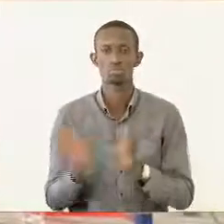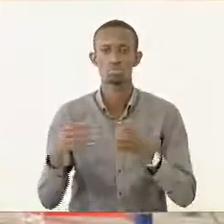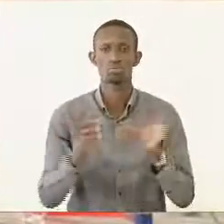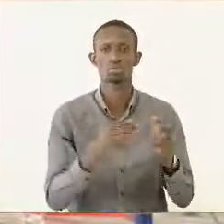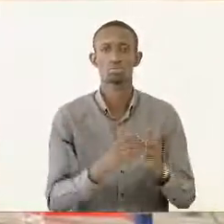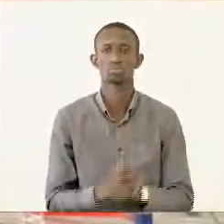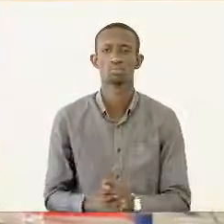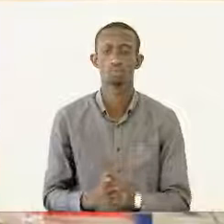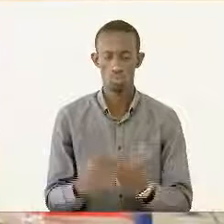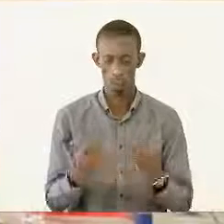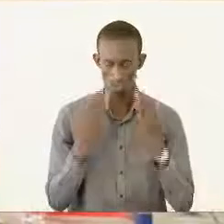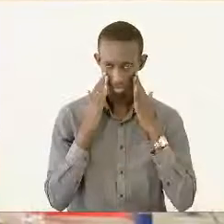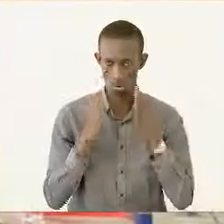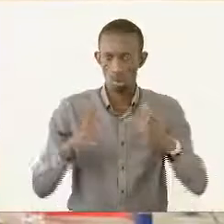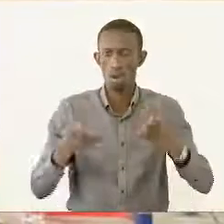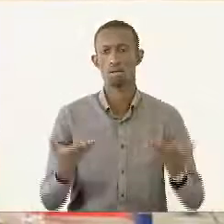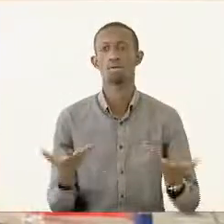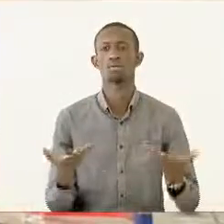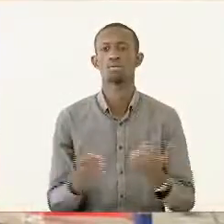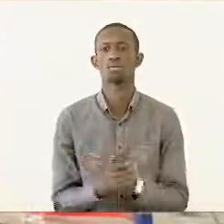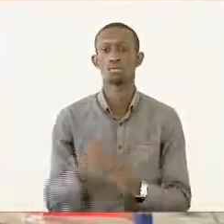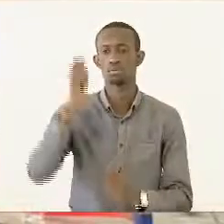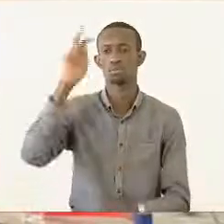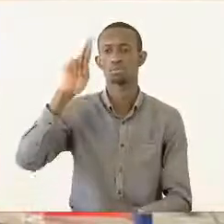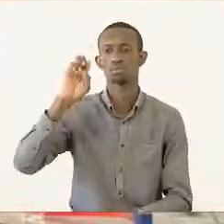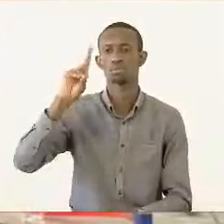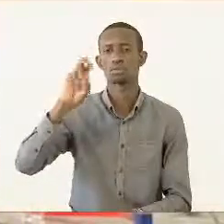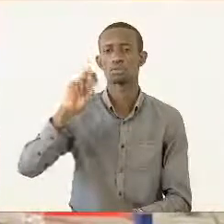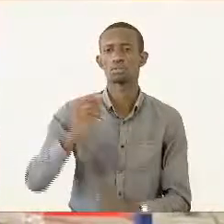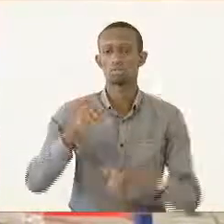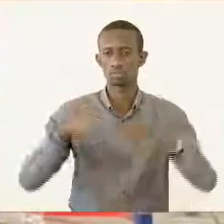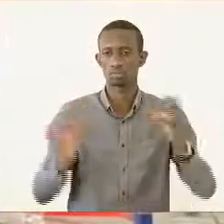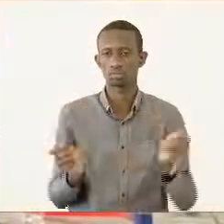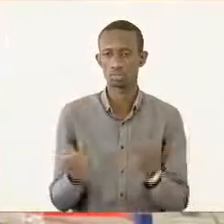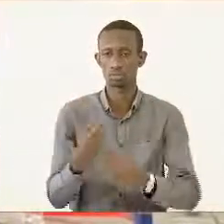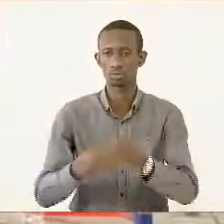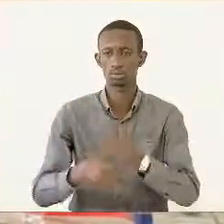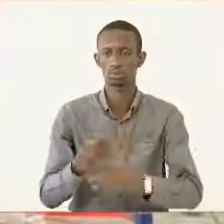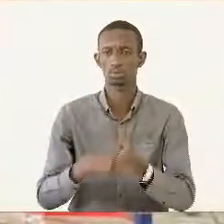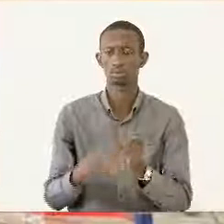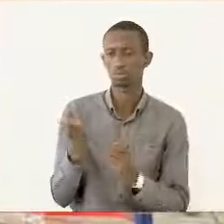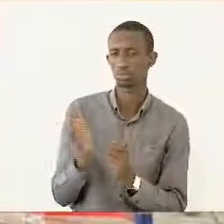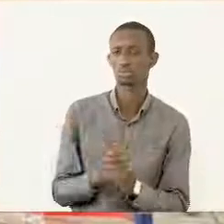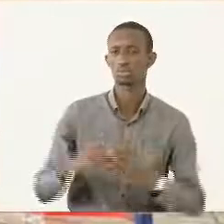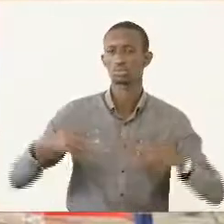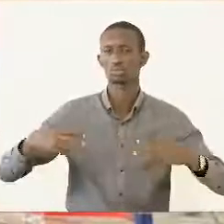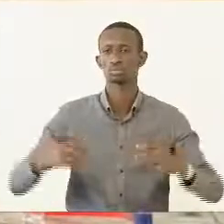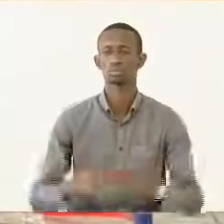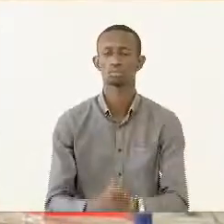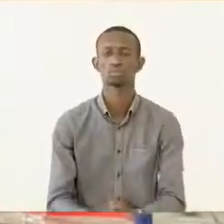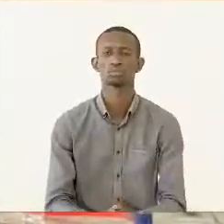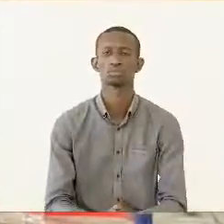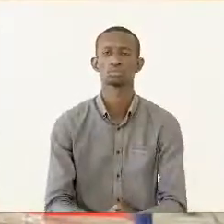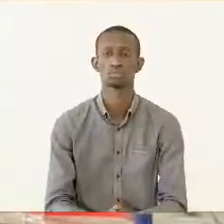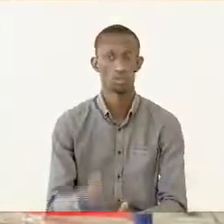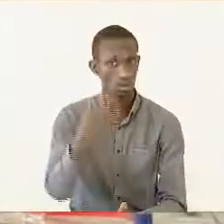we'll also have a look at the trend in the reactivity of these elements.